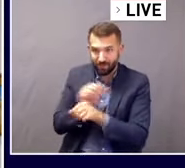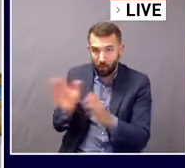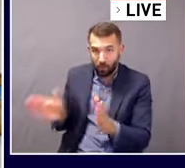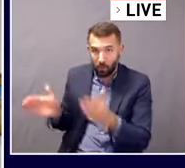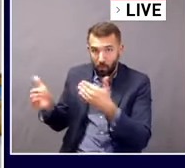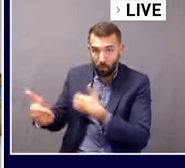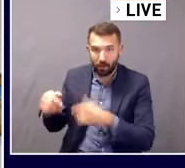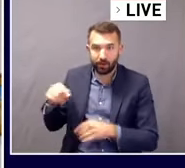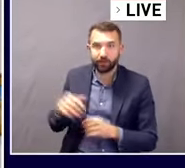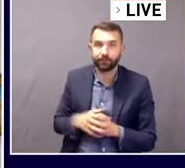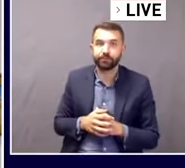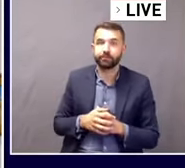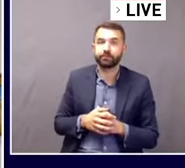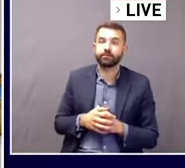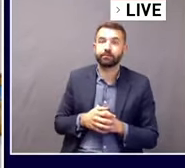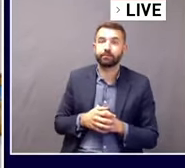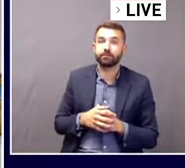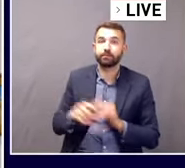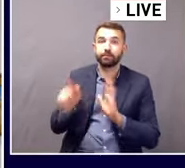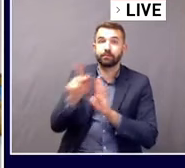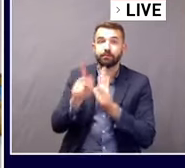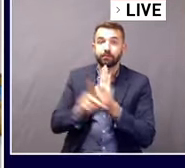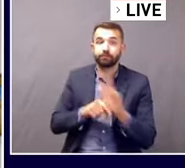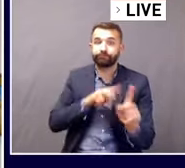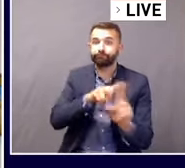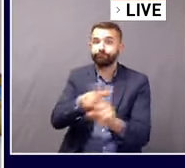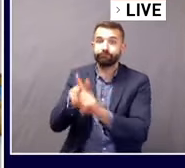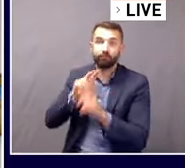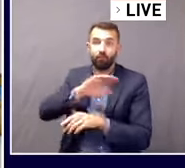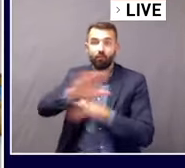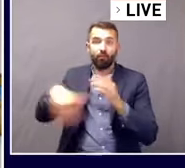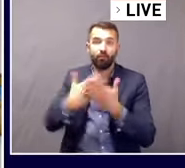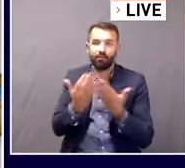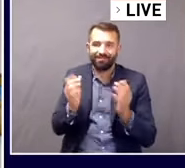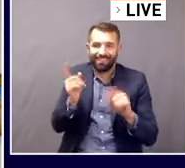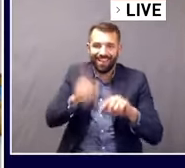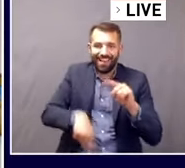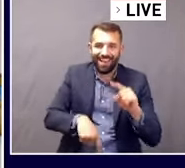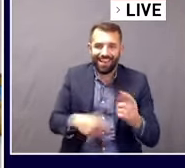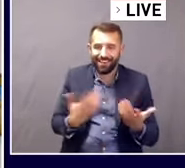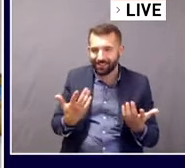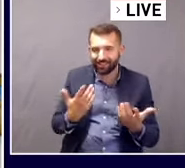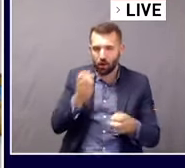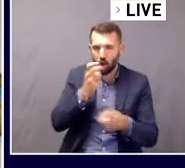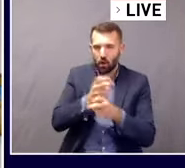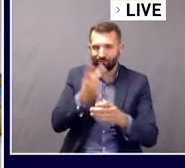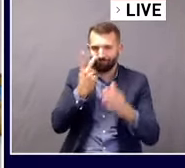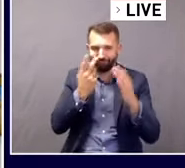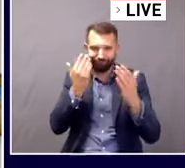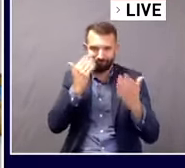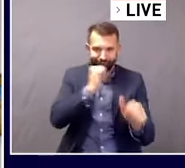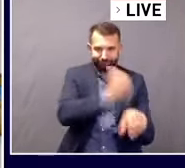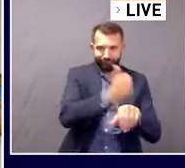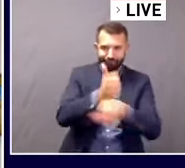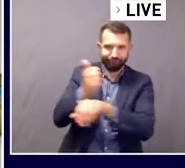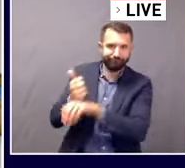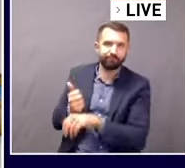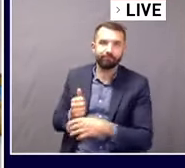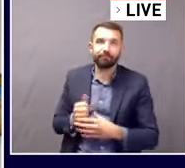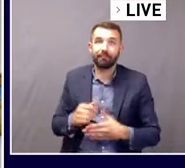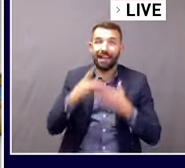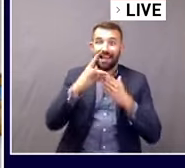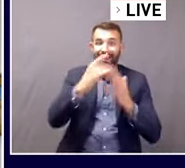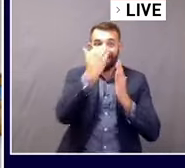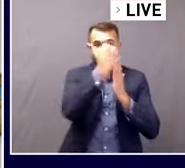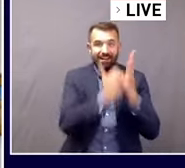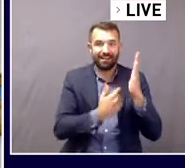rule with respect to office buildings. The guidance of thus is kind of multivariate and goes into some different twists and turns.